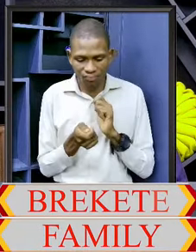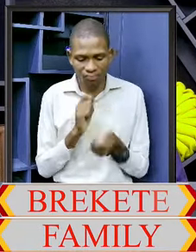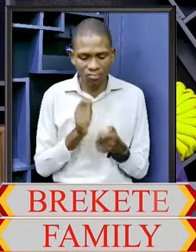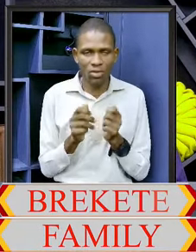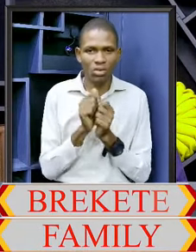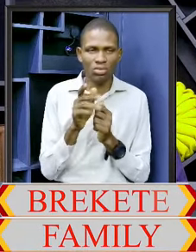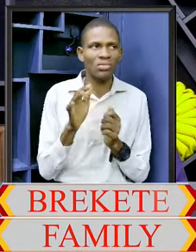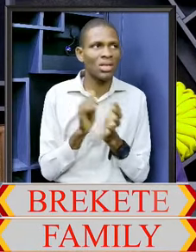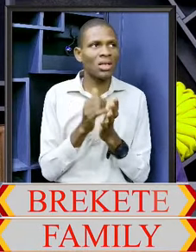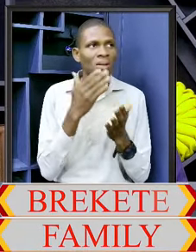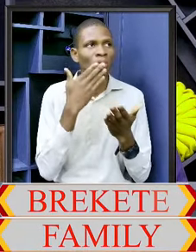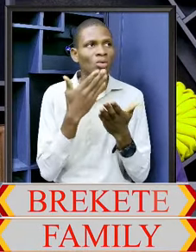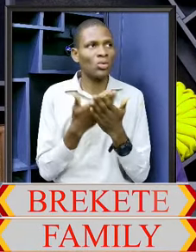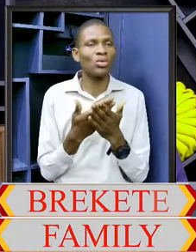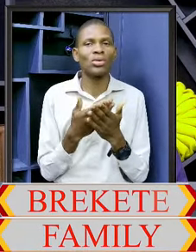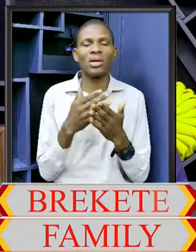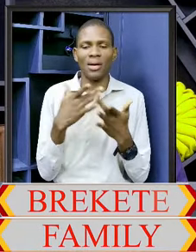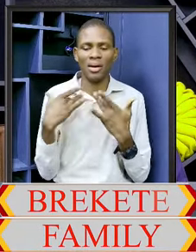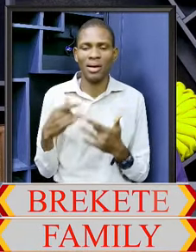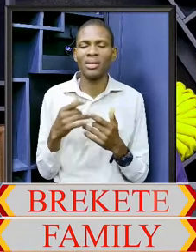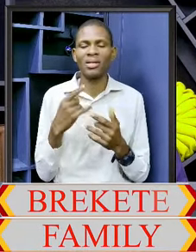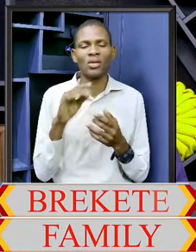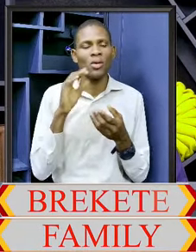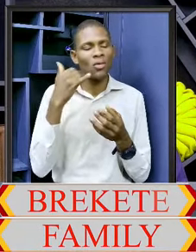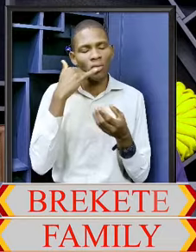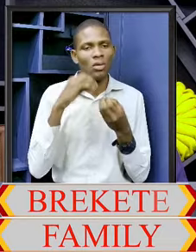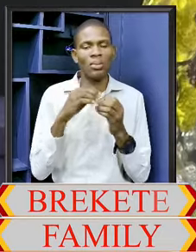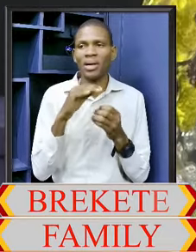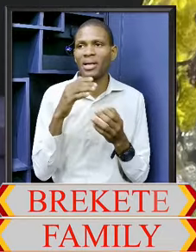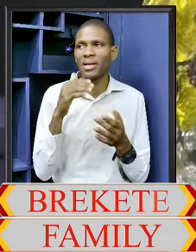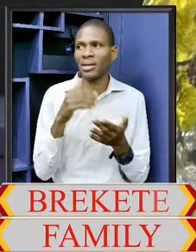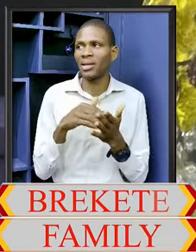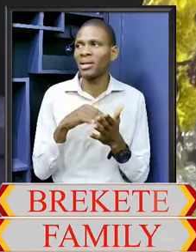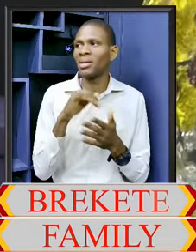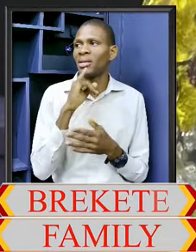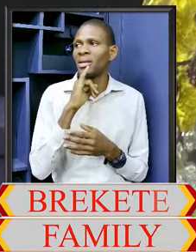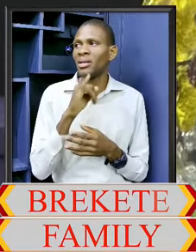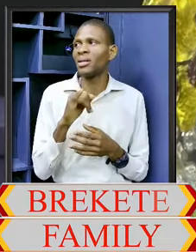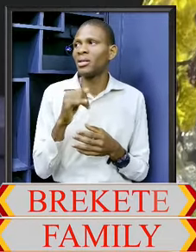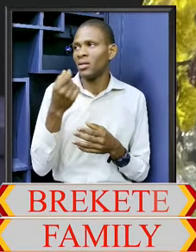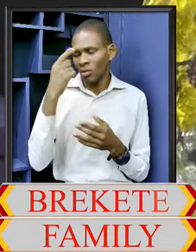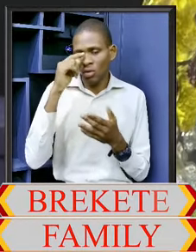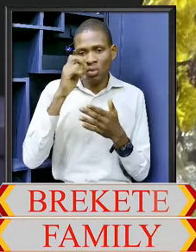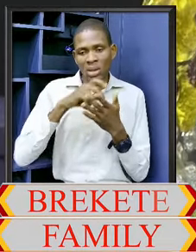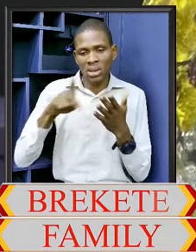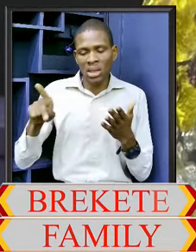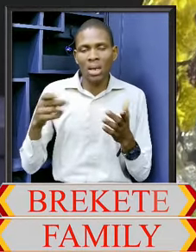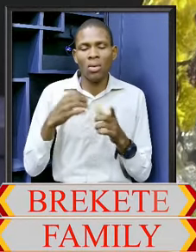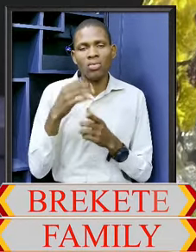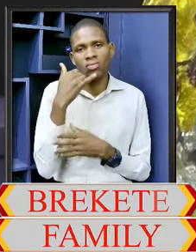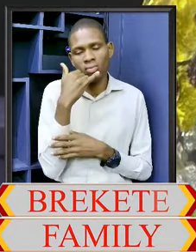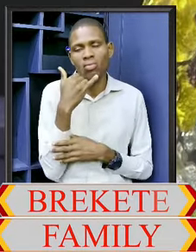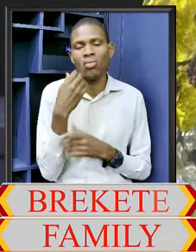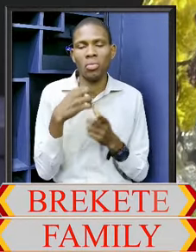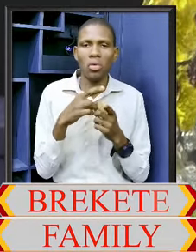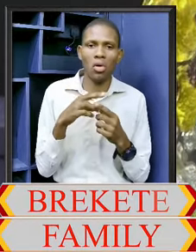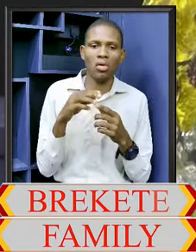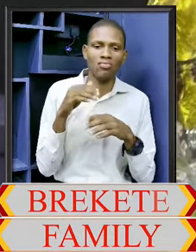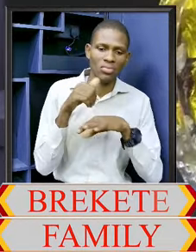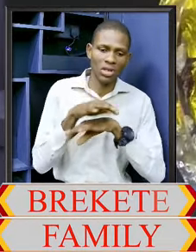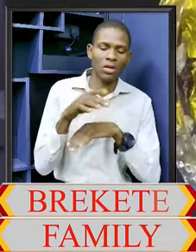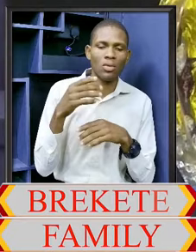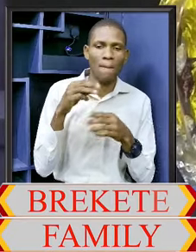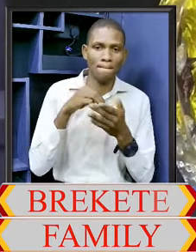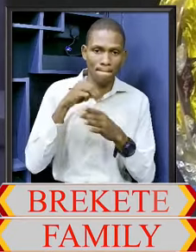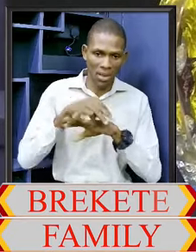one. Please give us a number again. The number where you go take reach us about our jewelry training, where you go send info for WhatsApp, or you go call us, or you go send info for